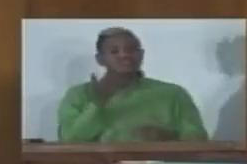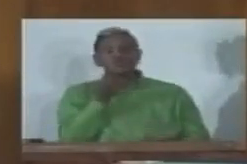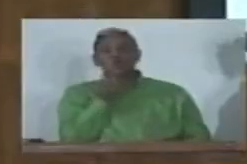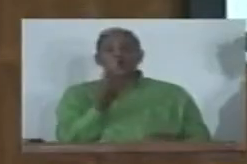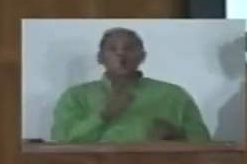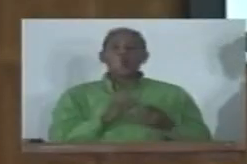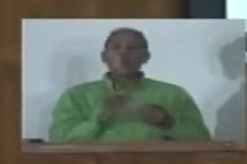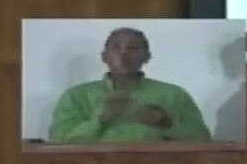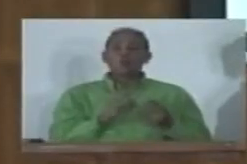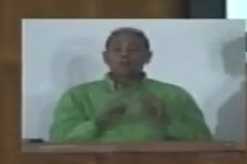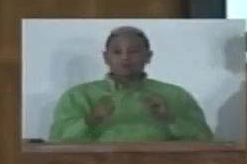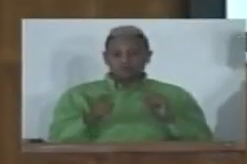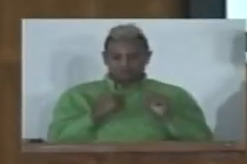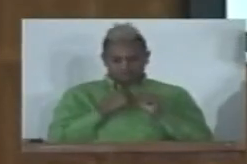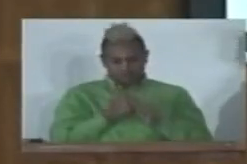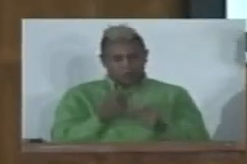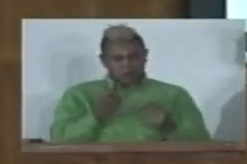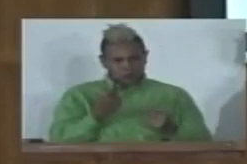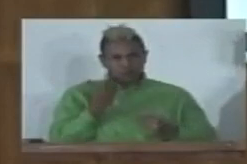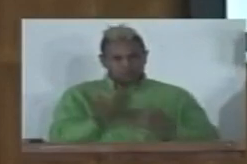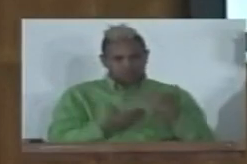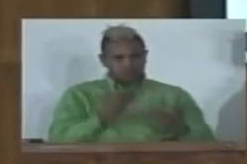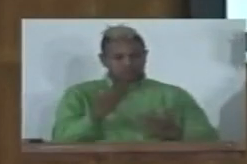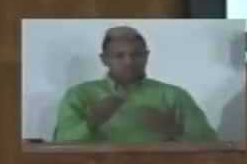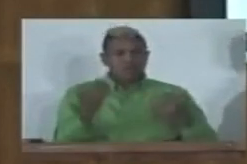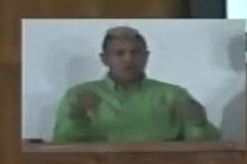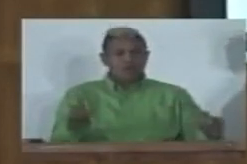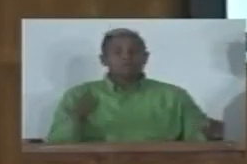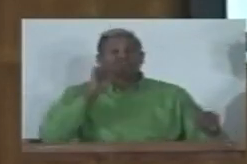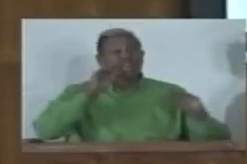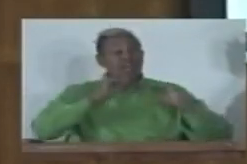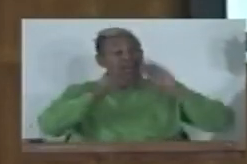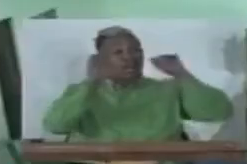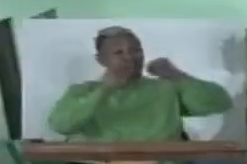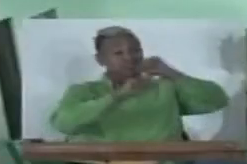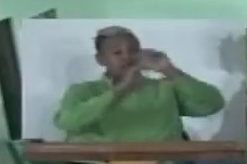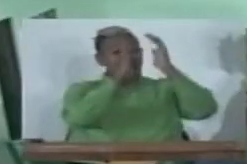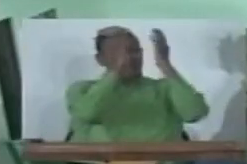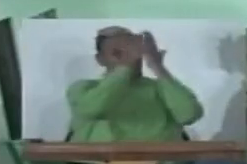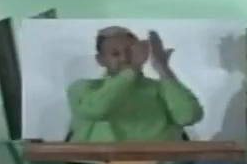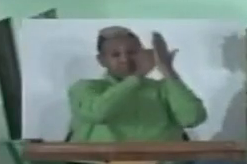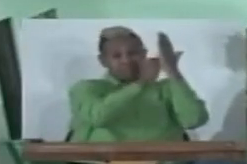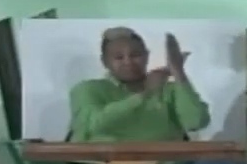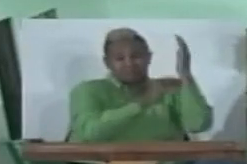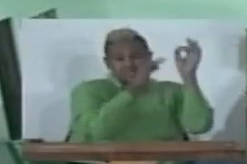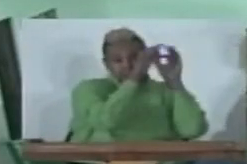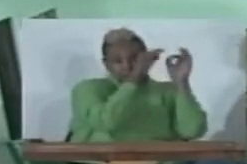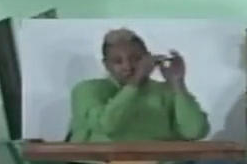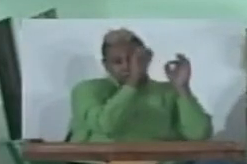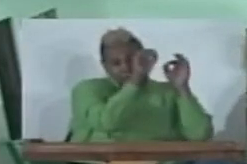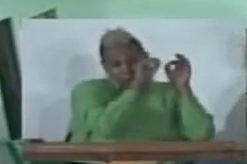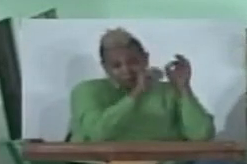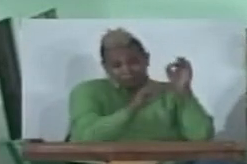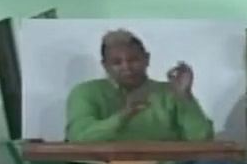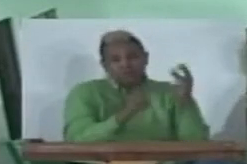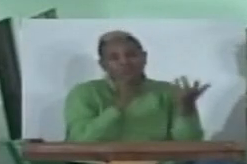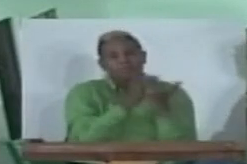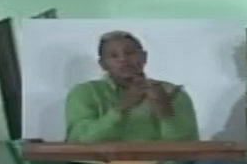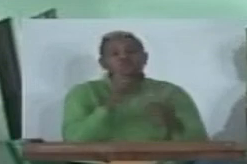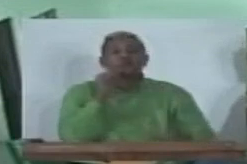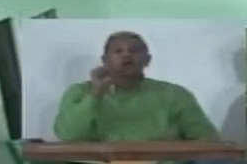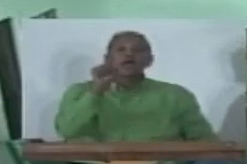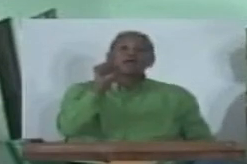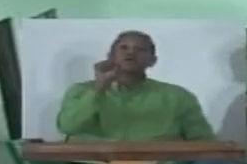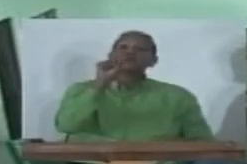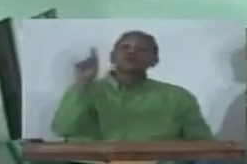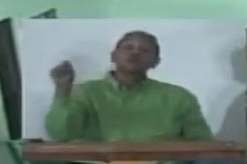but walk the walk, and therefore a clear timeline must be put to this. So I would recommend that by April